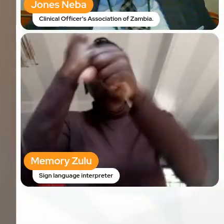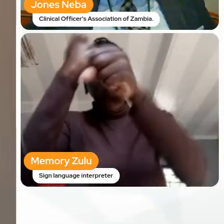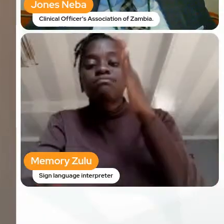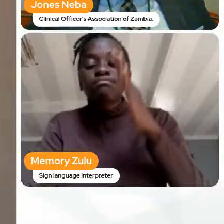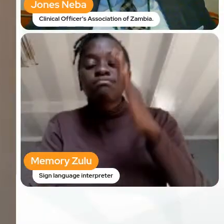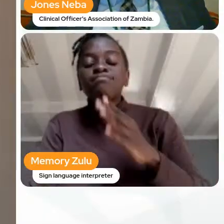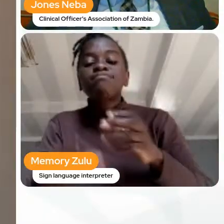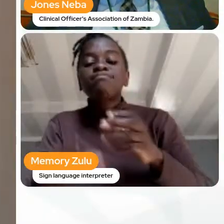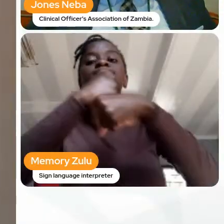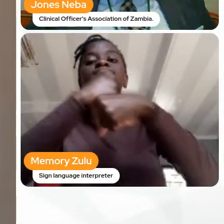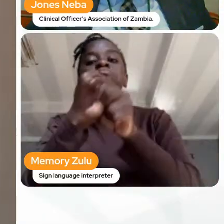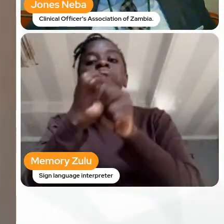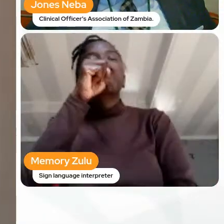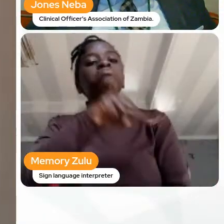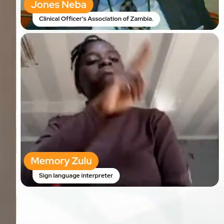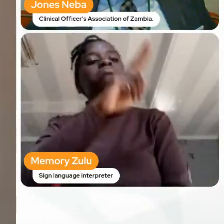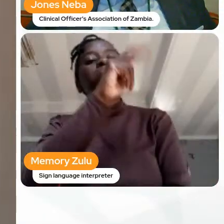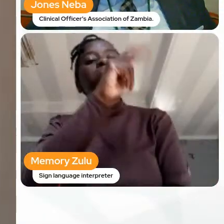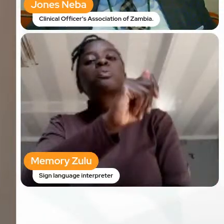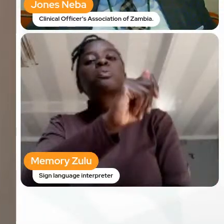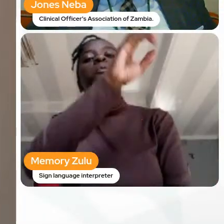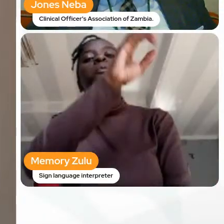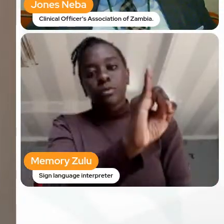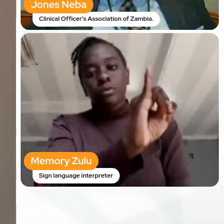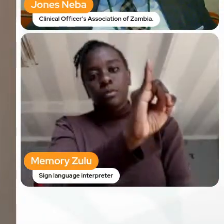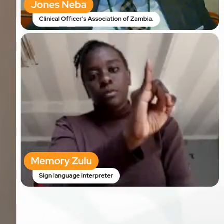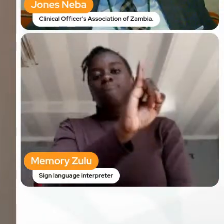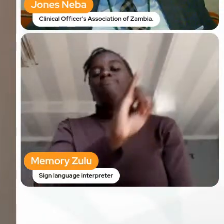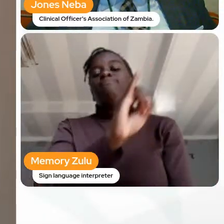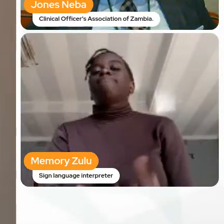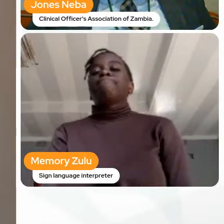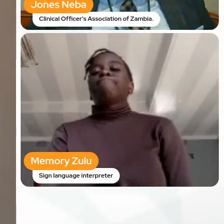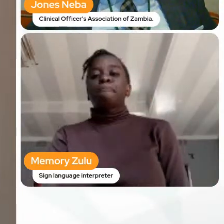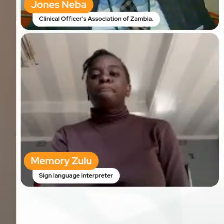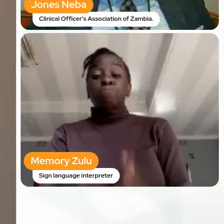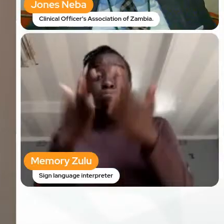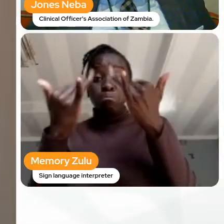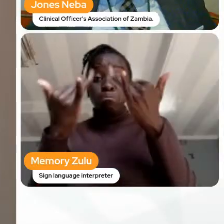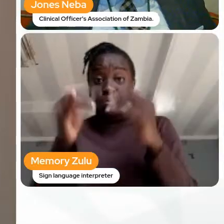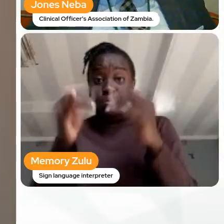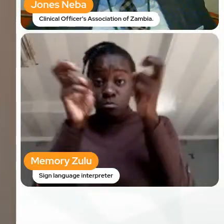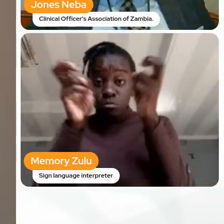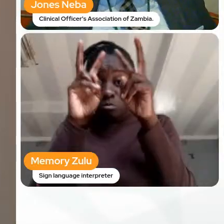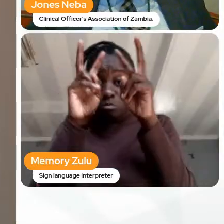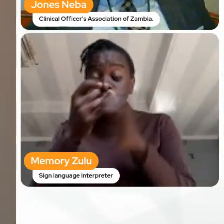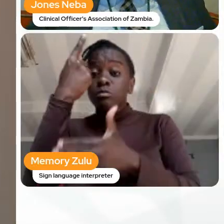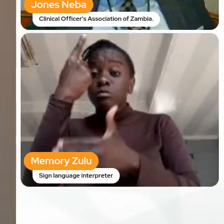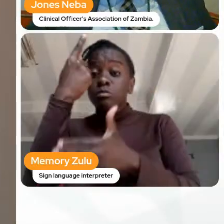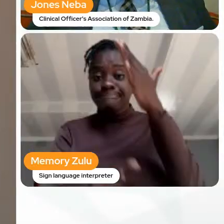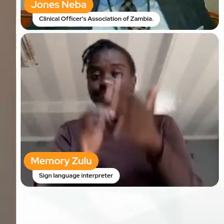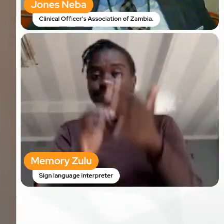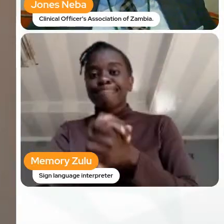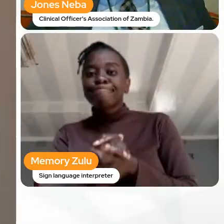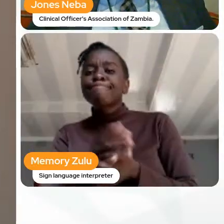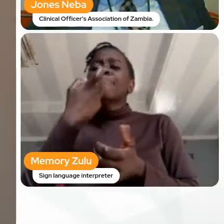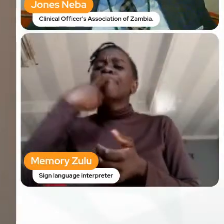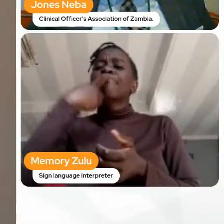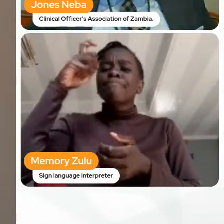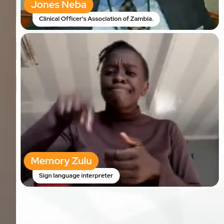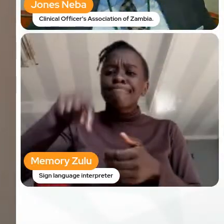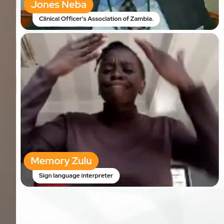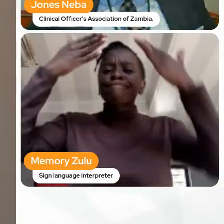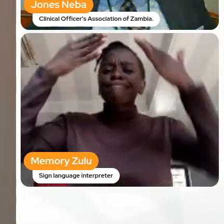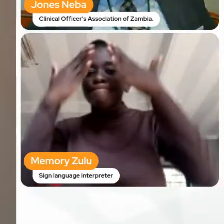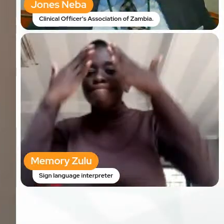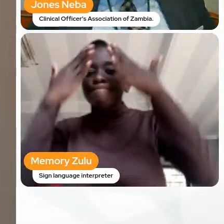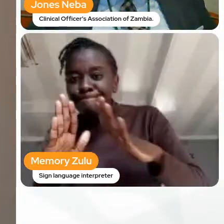stay protected, understanding the difference between an STI and the UTI. How do you mix them as a young person? How do you understand